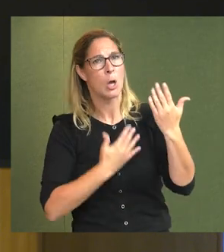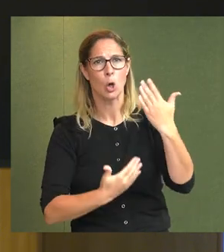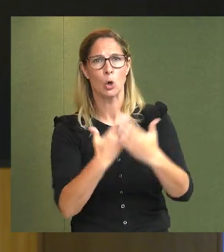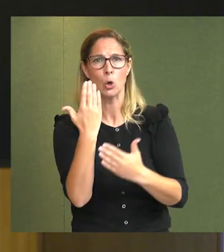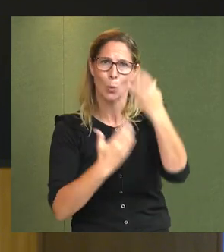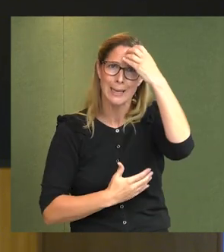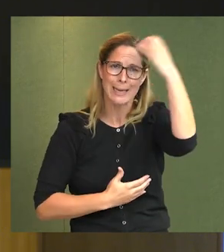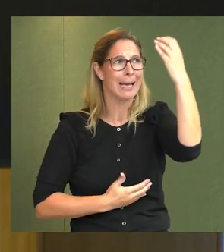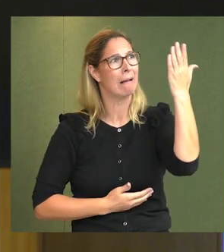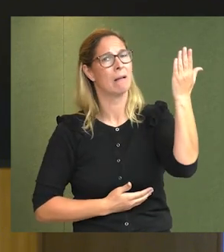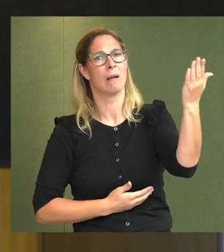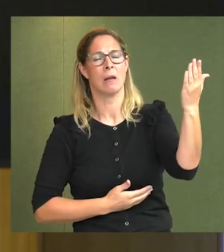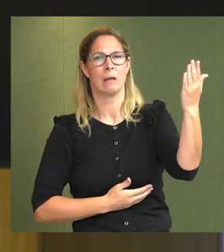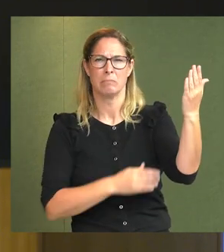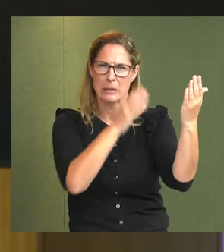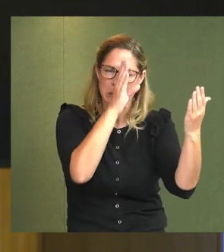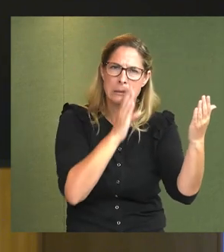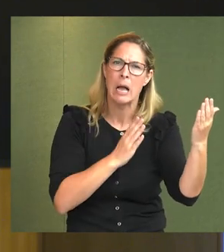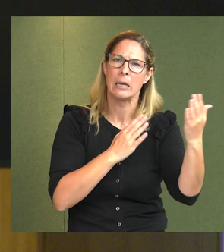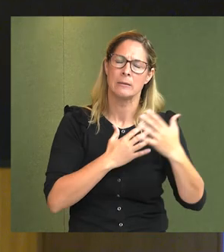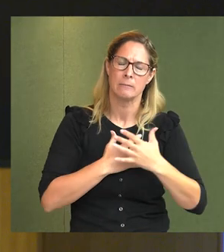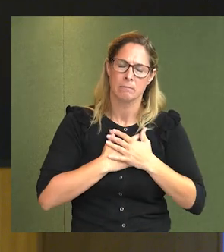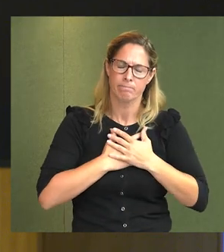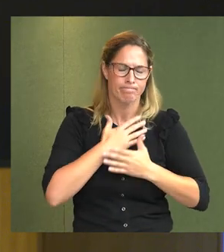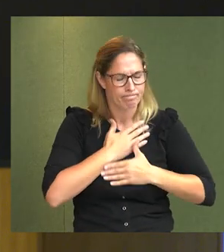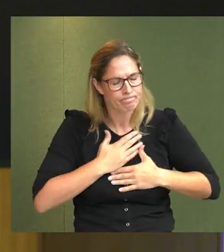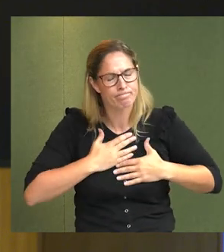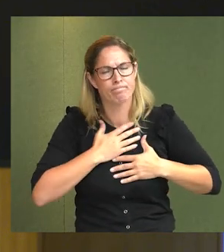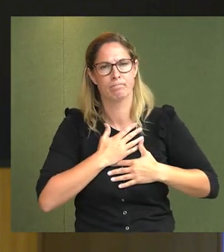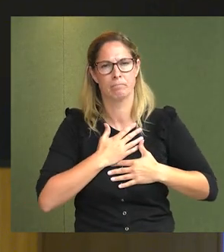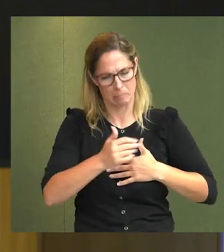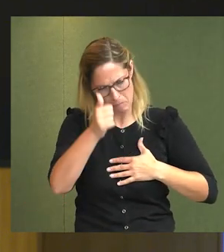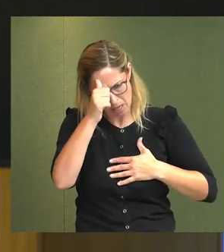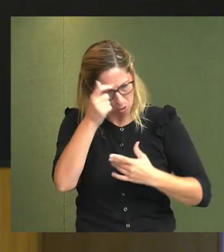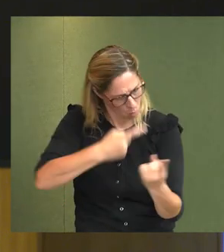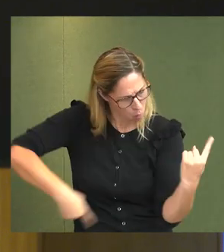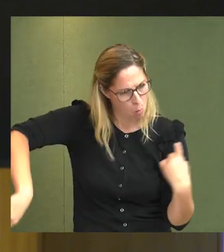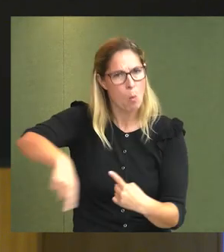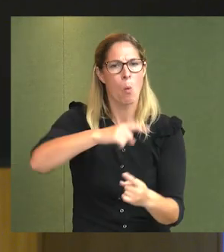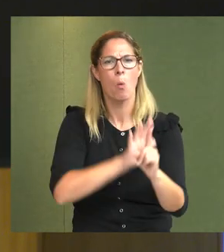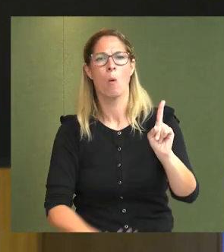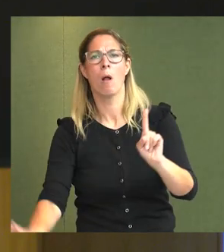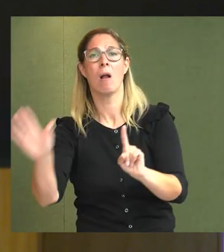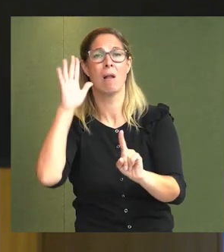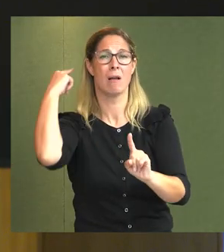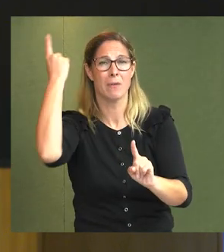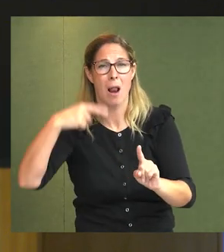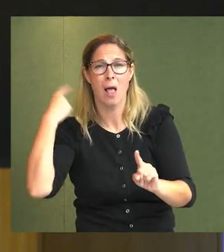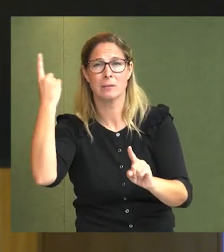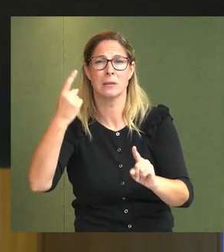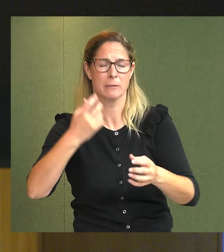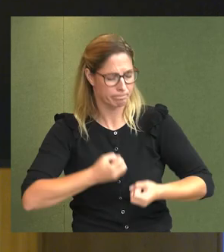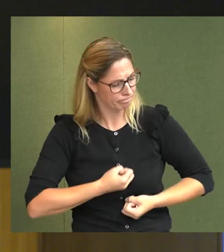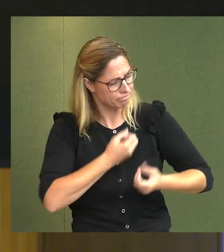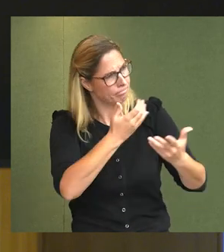know that all of London will join me in extending our condolences to His Majesty the